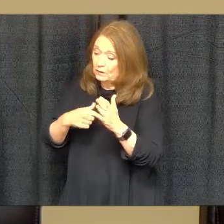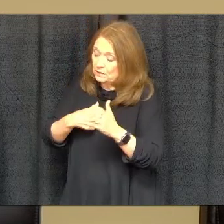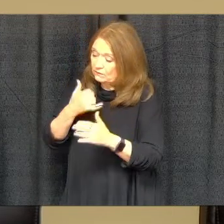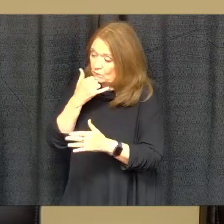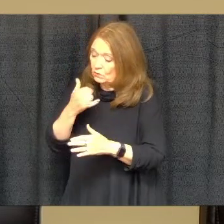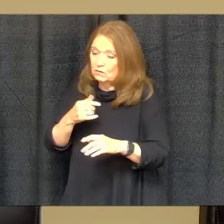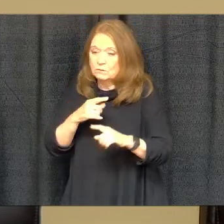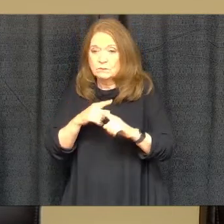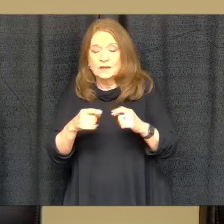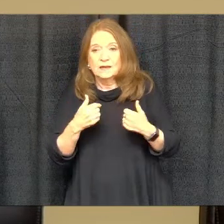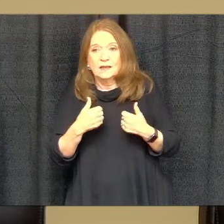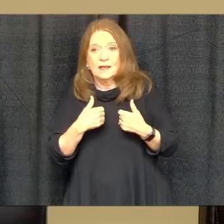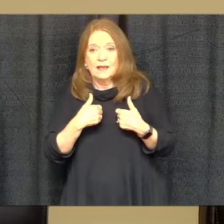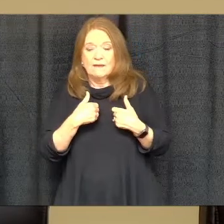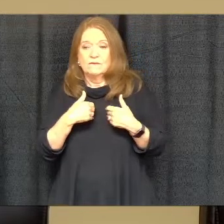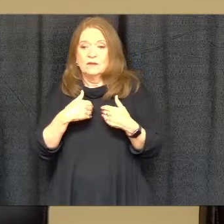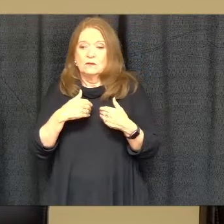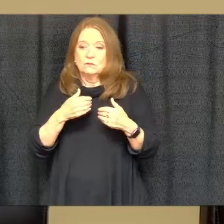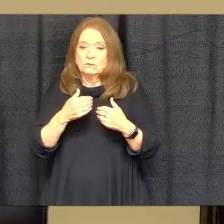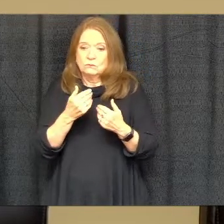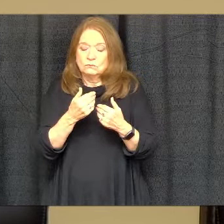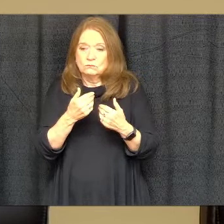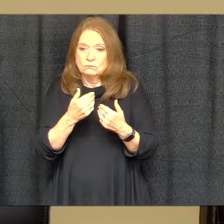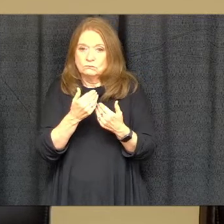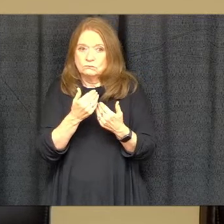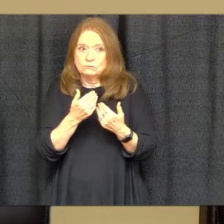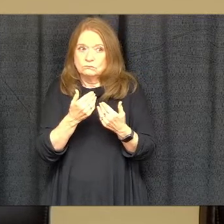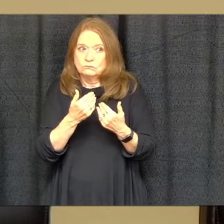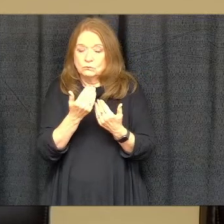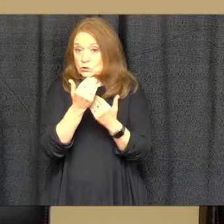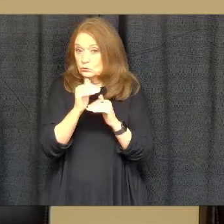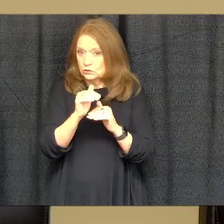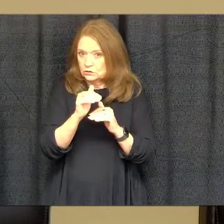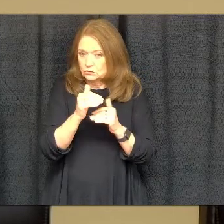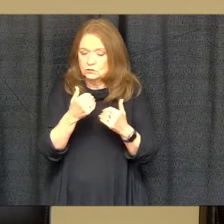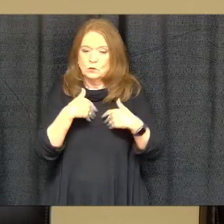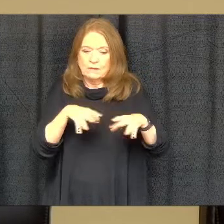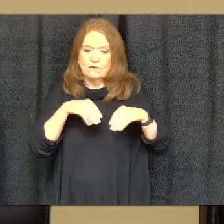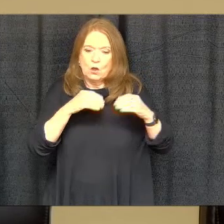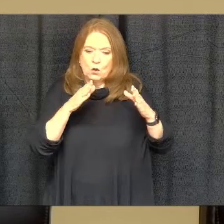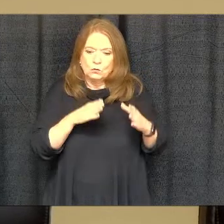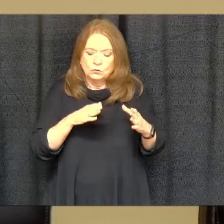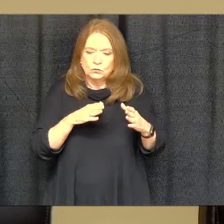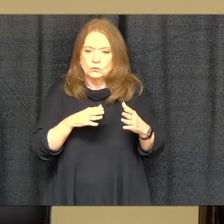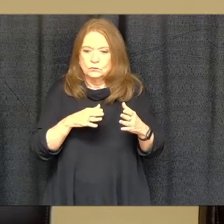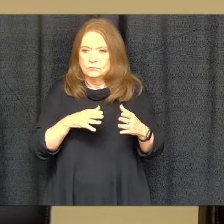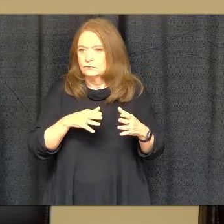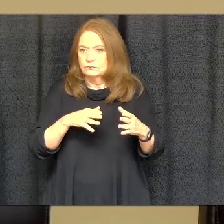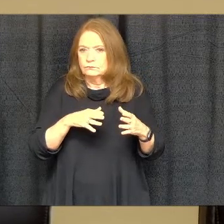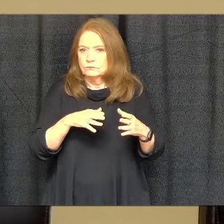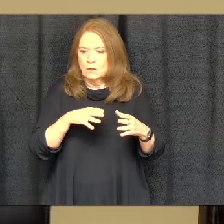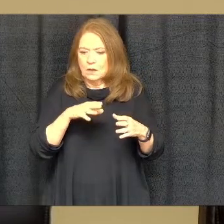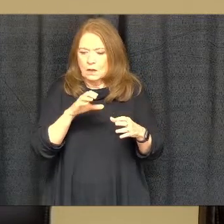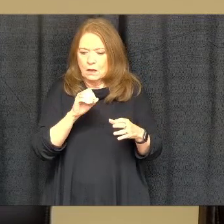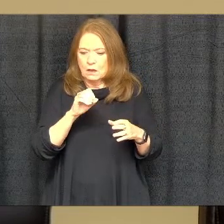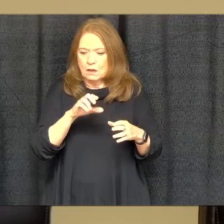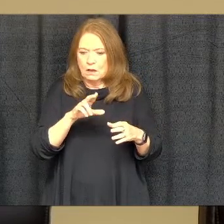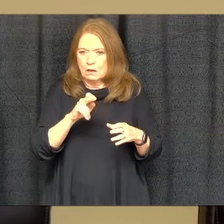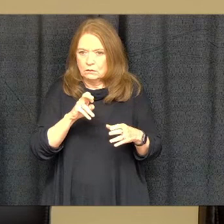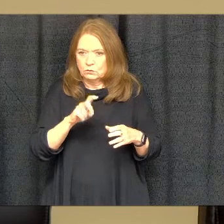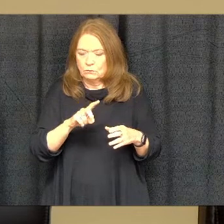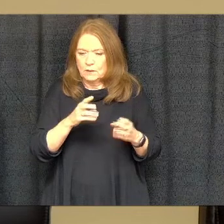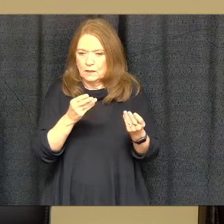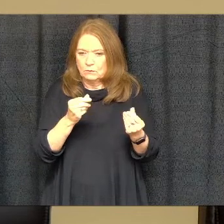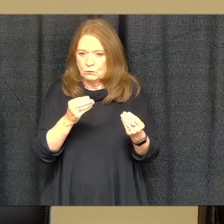is by having deed restrictions that you're required to have owner occupied property. So I don't know if there's any way to try to prevent that,